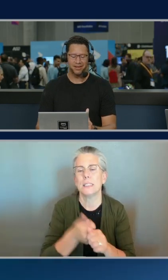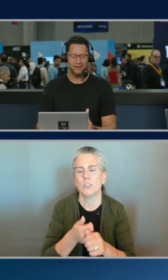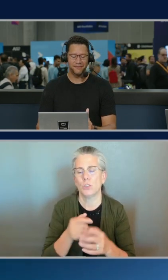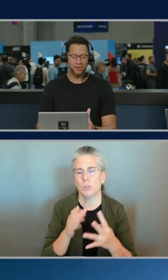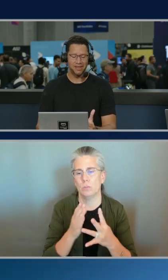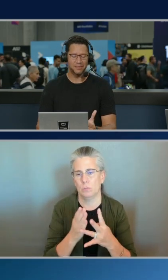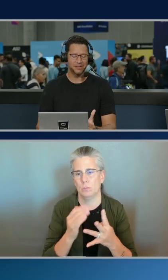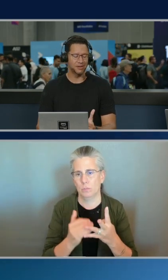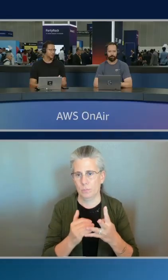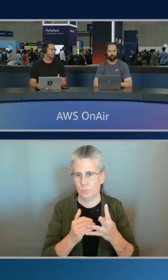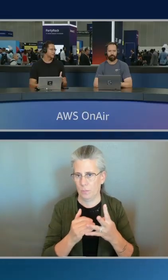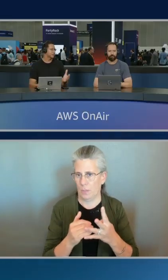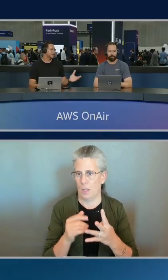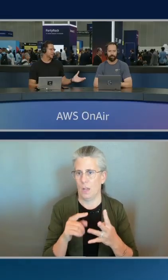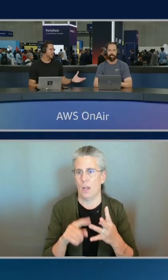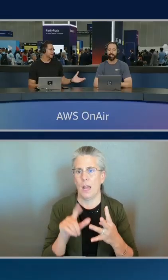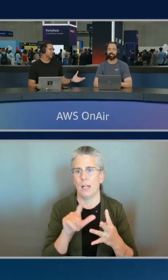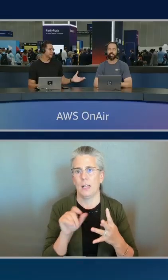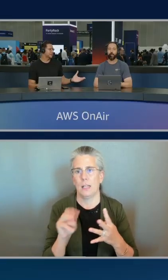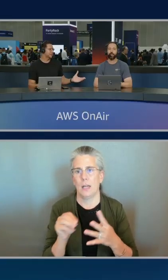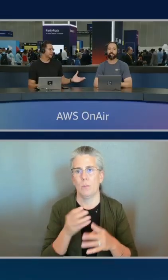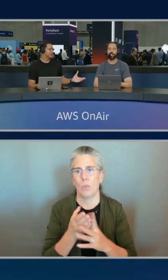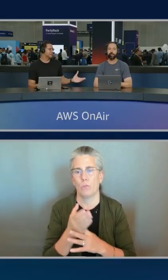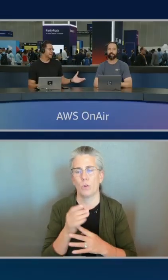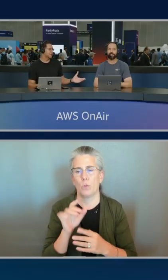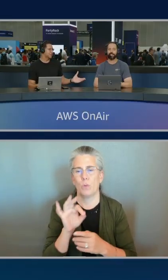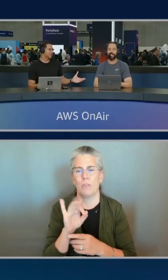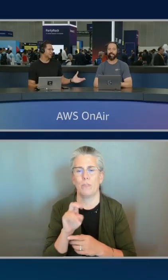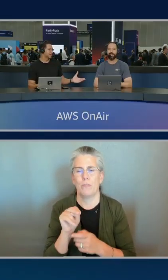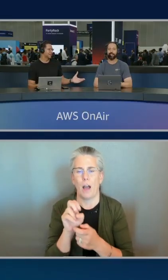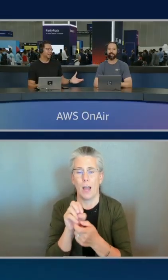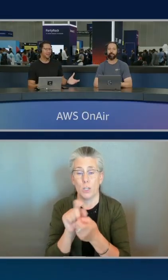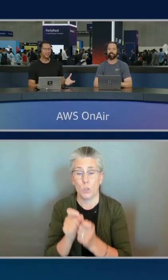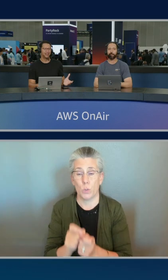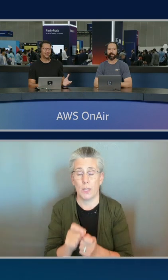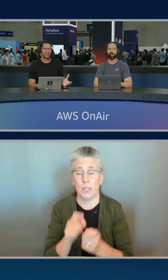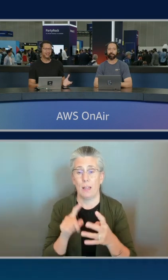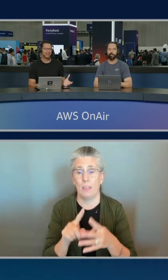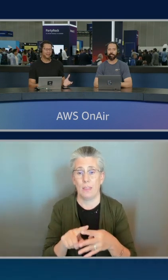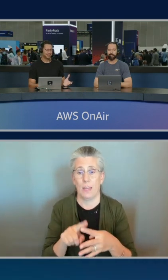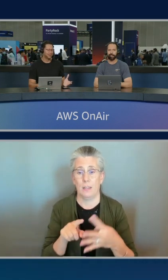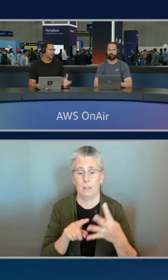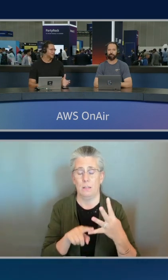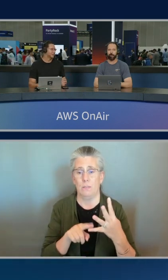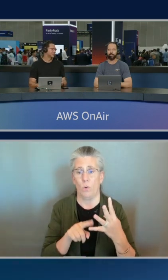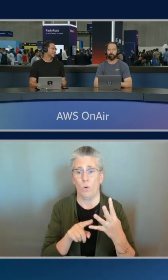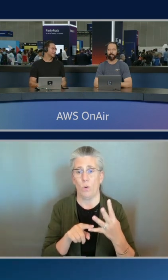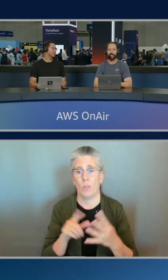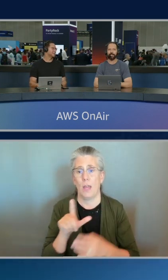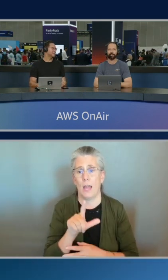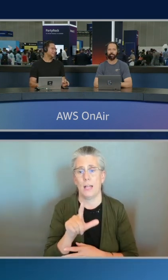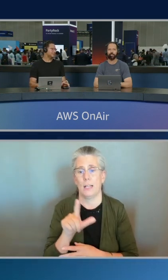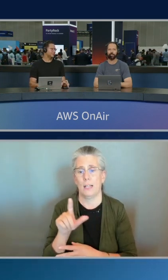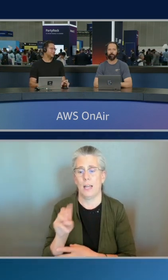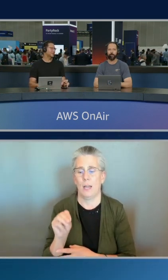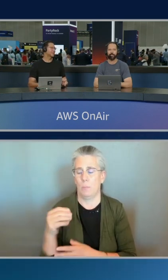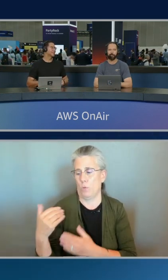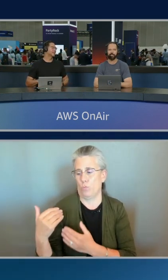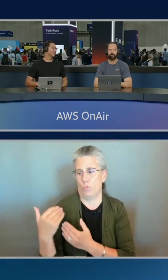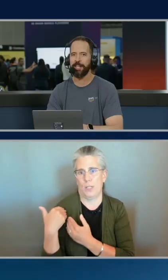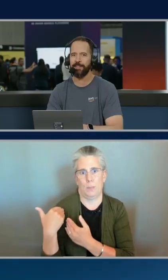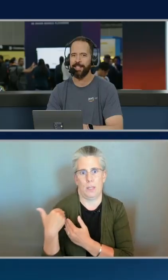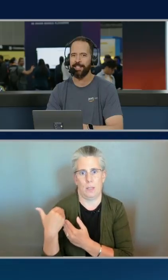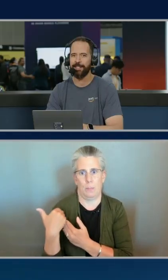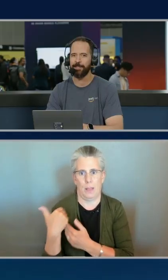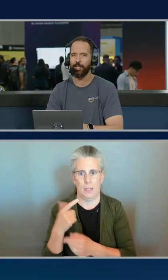then the fourth episode, Greg, this is your favorite one. LLM responsible AI. Hugely important,